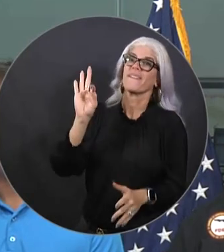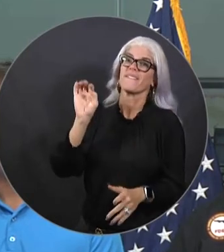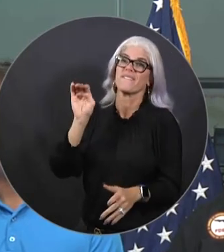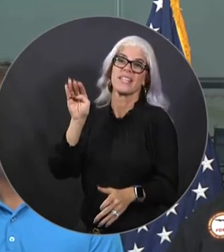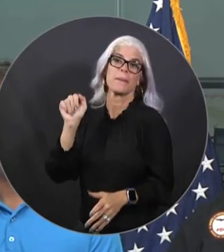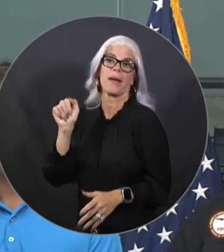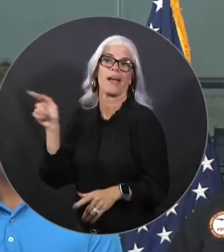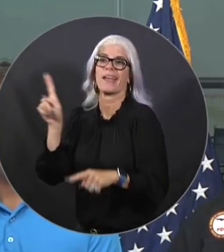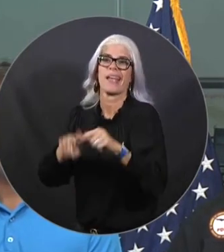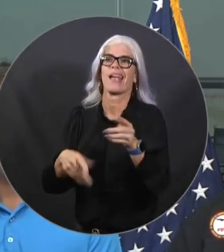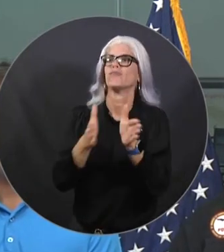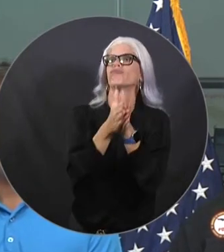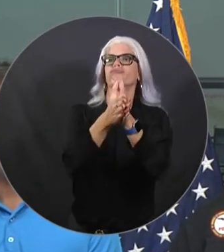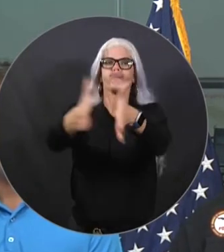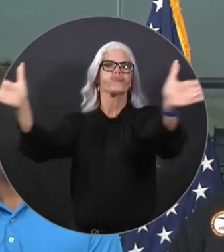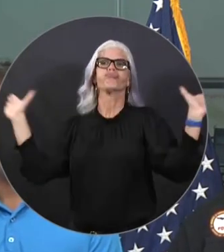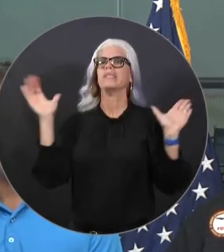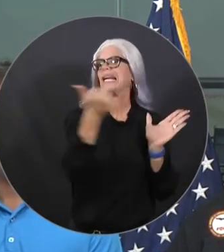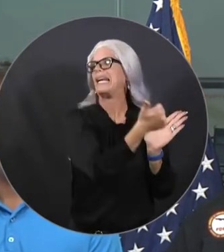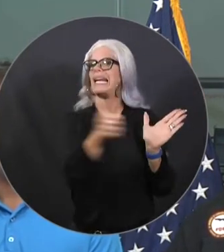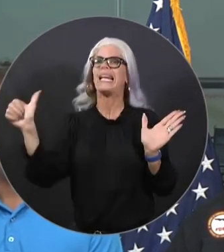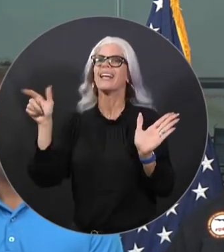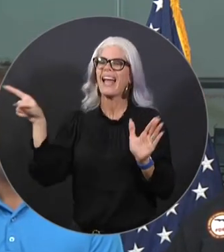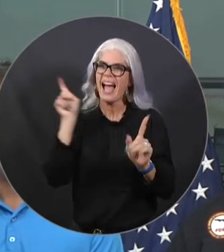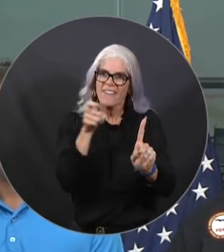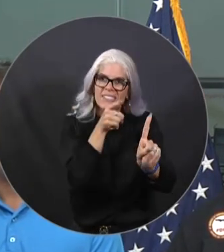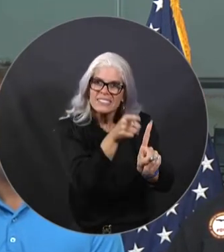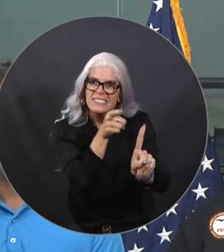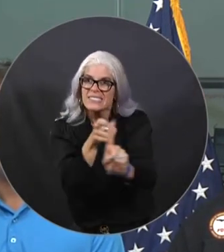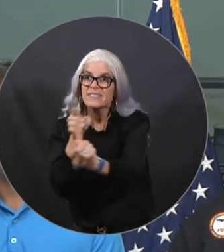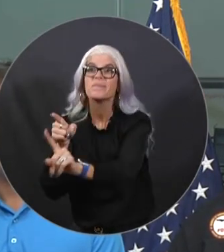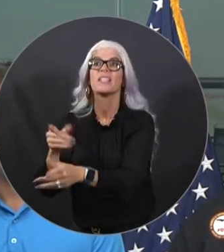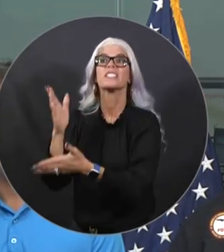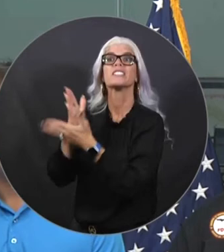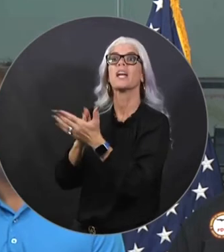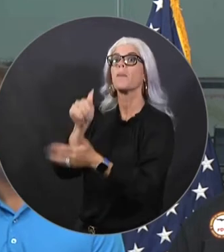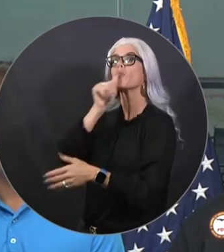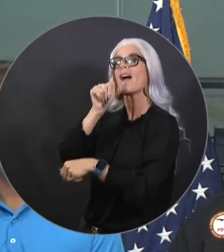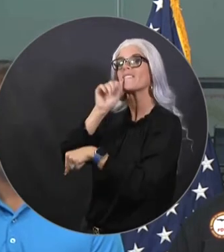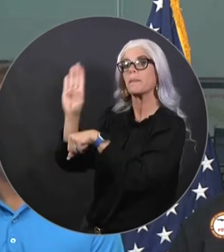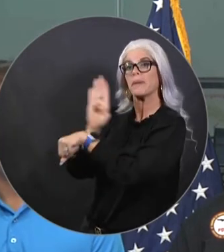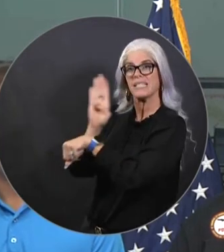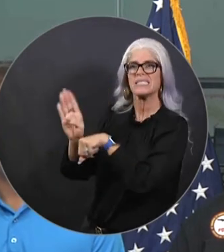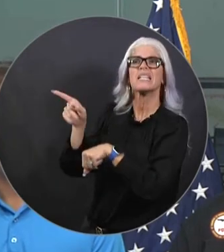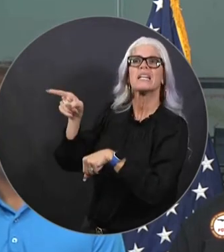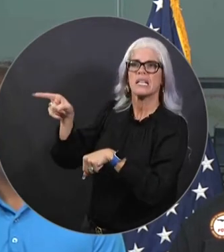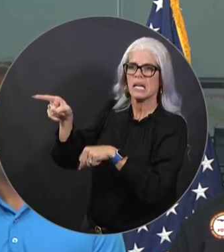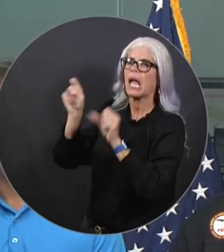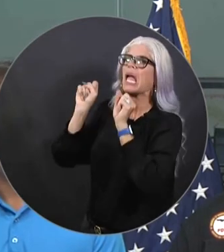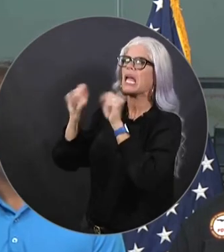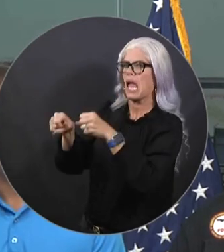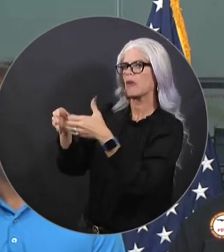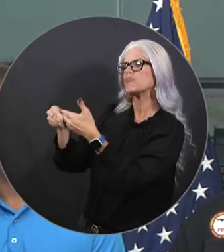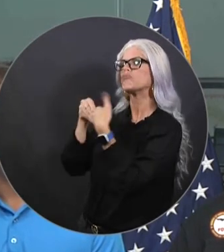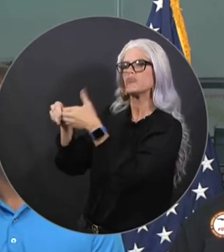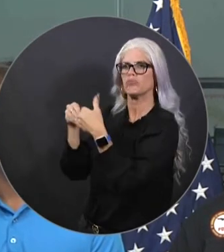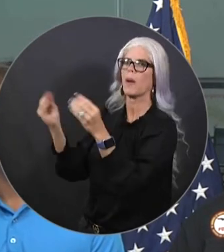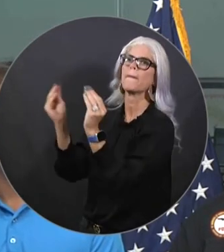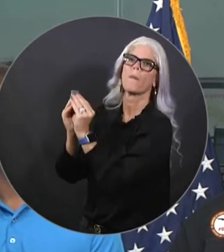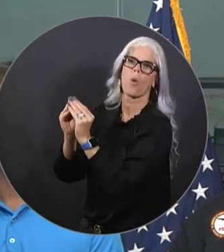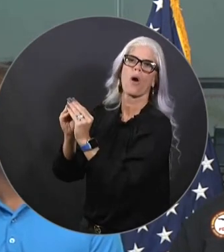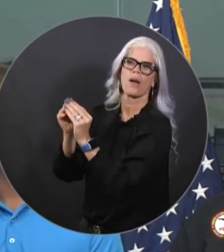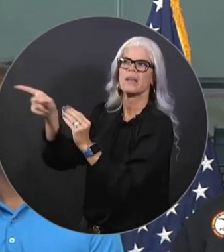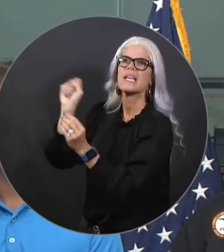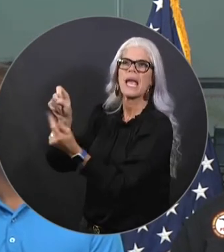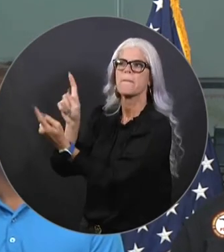that. A private organization, if you have more unique needs that maybe aren't covered by that program, they can meet those needs. And so providing